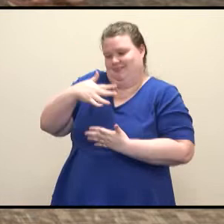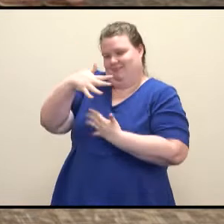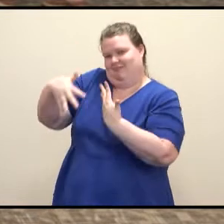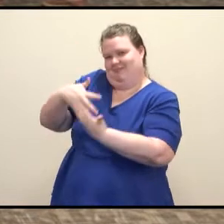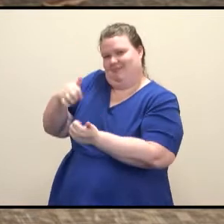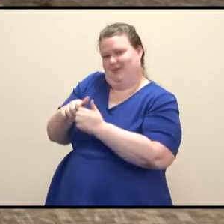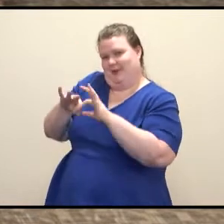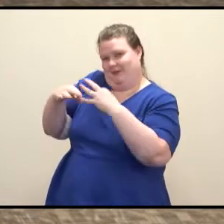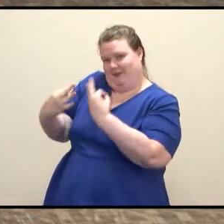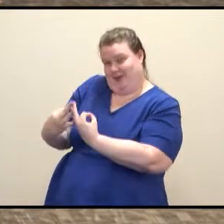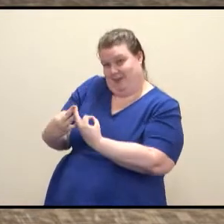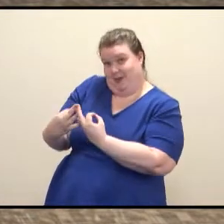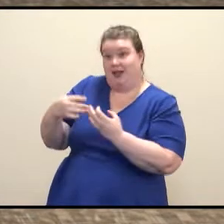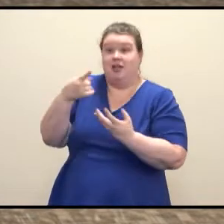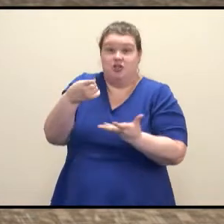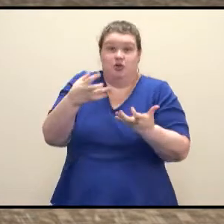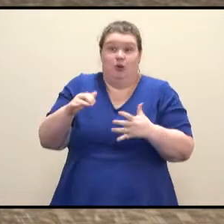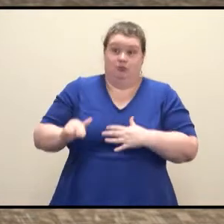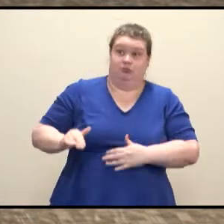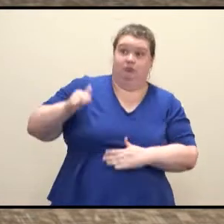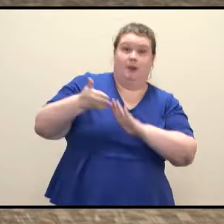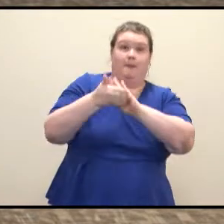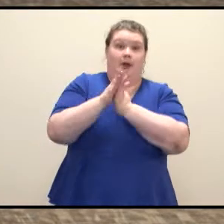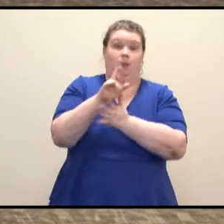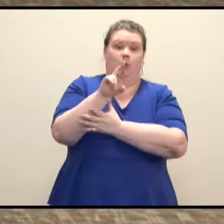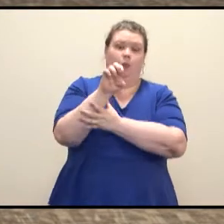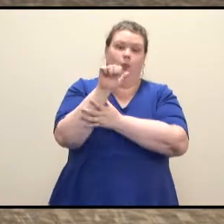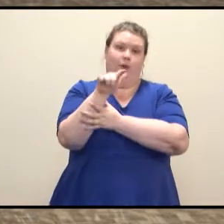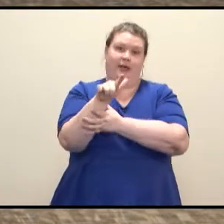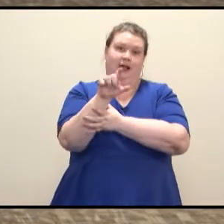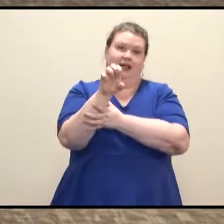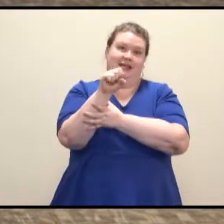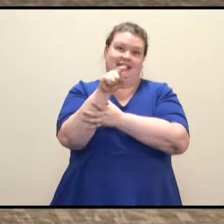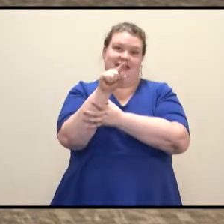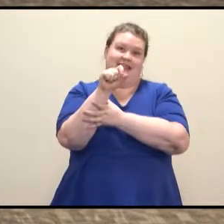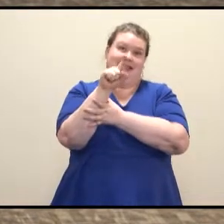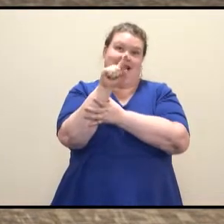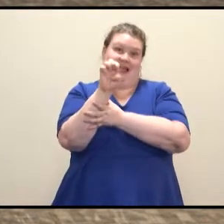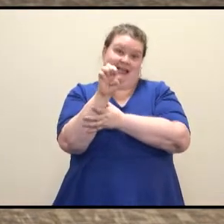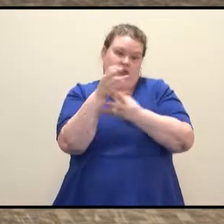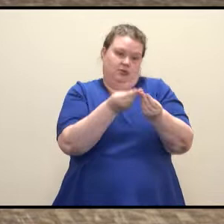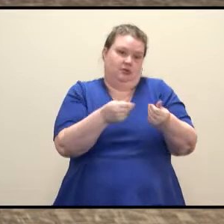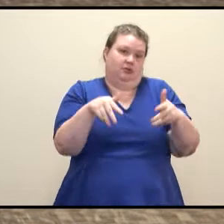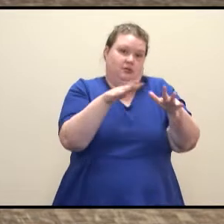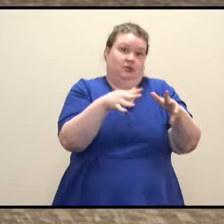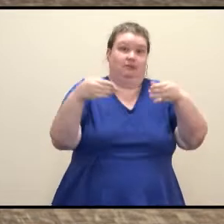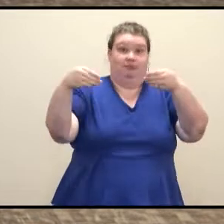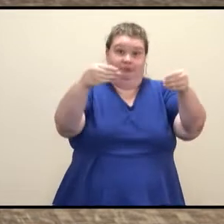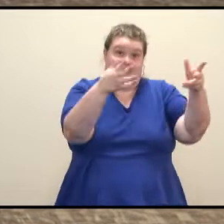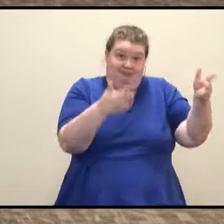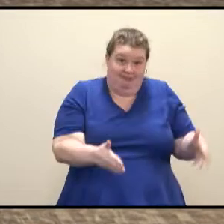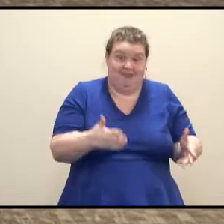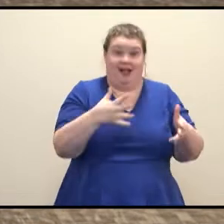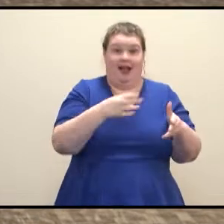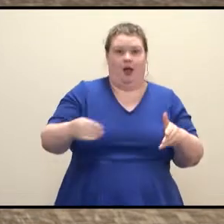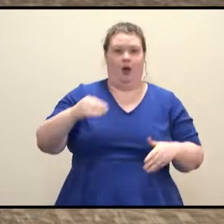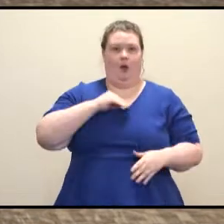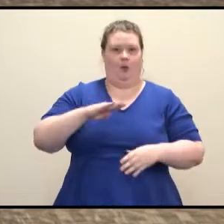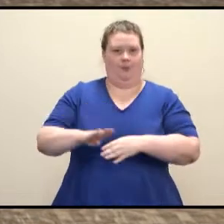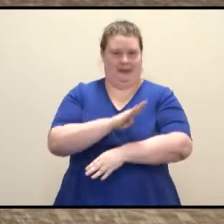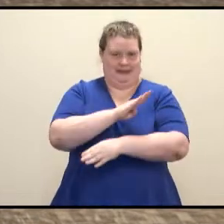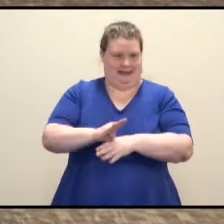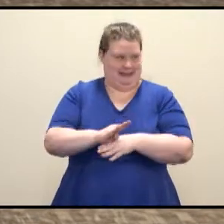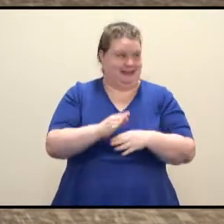real estate agent and own her own business. Thank you to Andrea's mother, Miss Maribel Lara, for being here tonight and sharing your wonderful daughter with